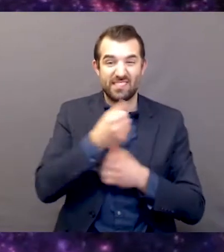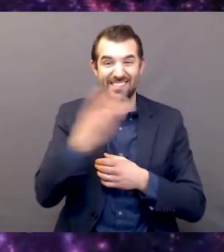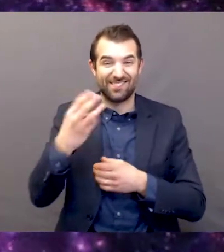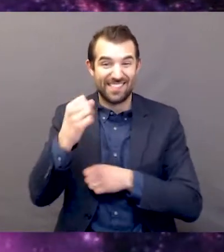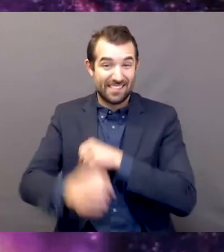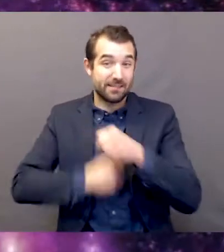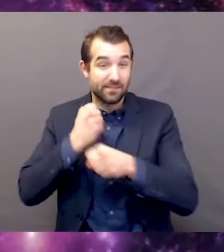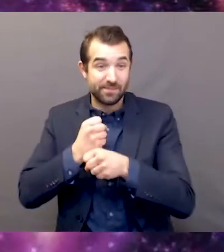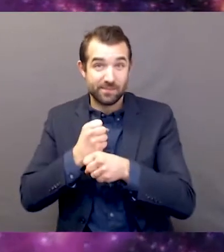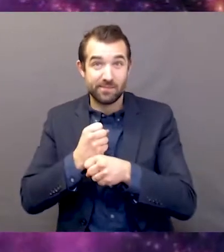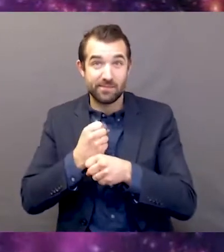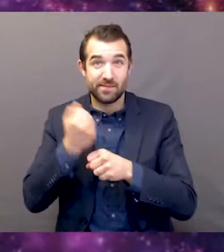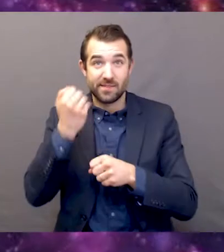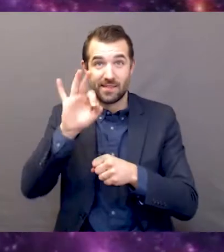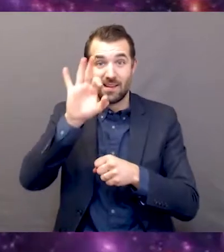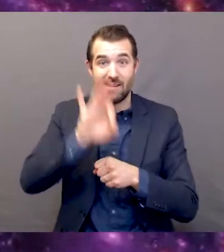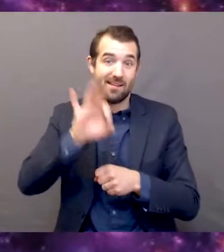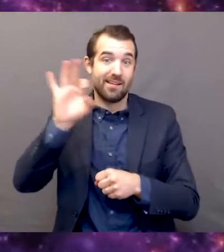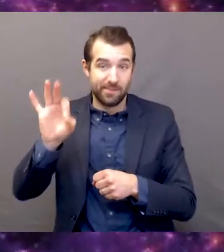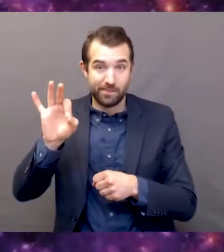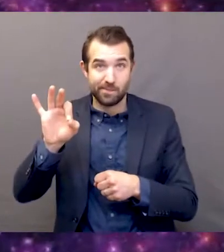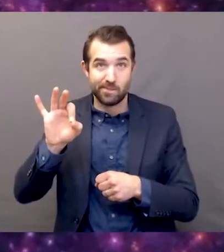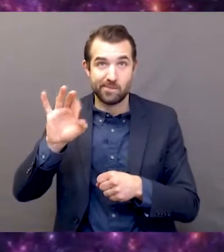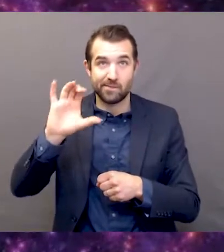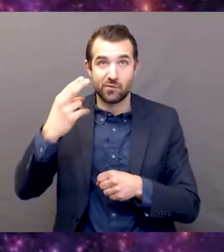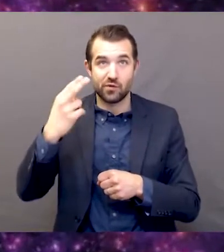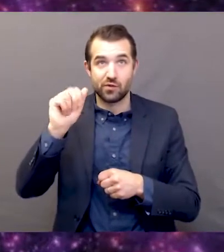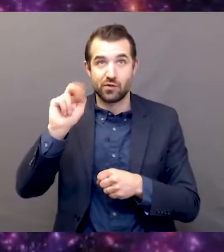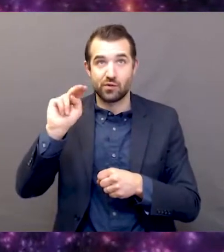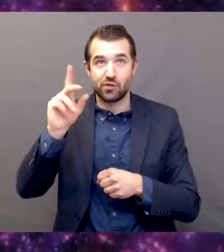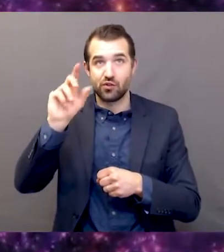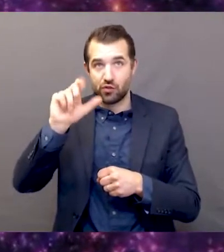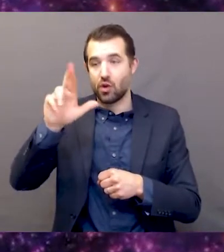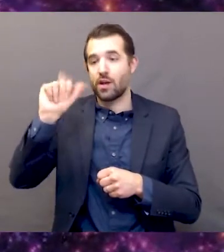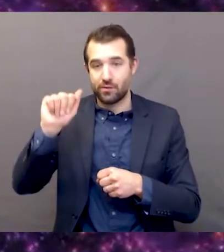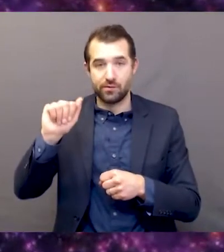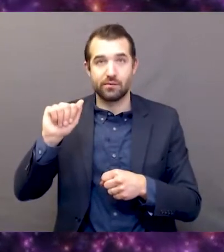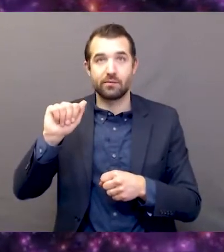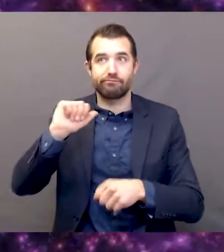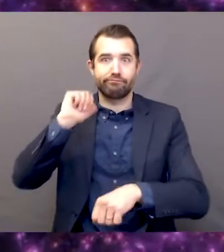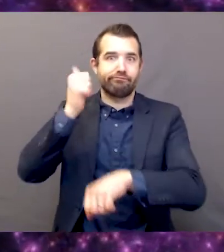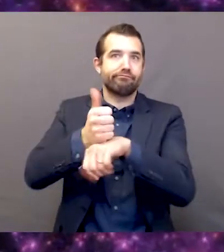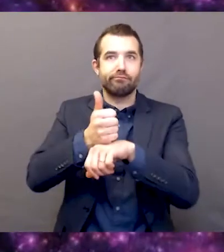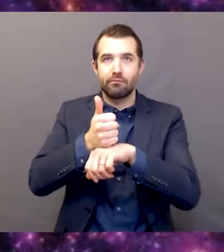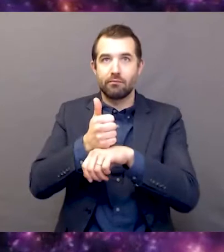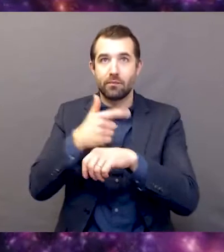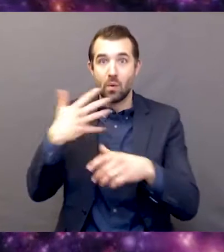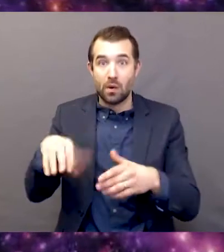the launch of Chandra in 1999. Chandra was the largest and heaviest payload launched by the